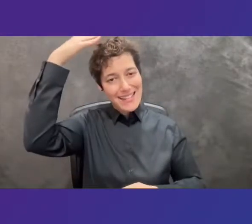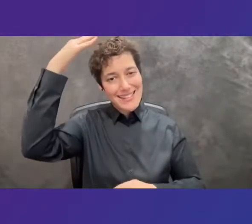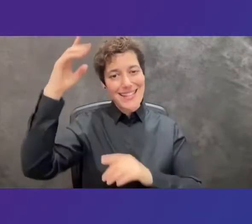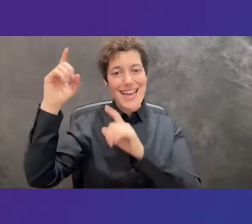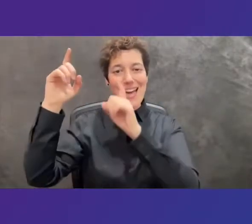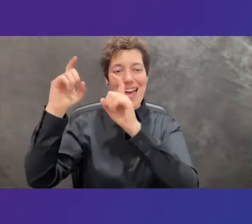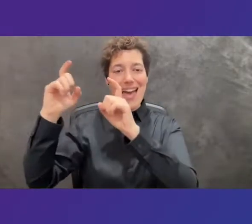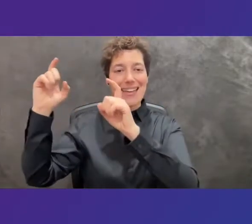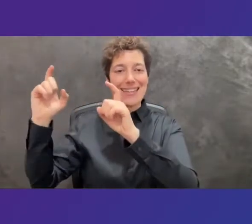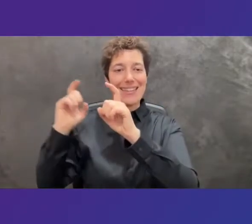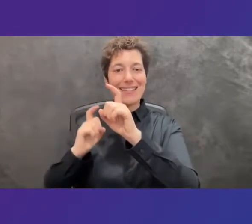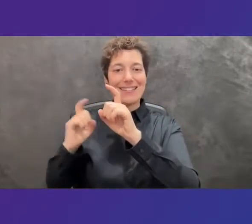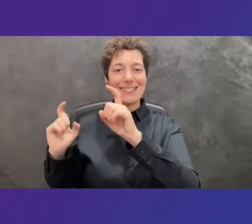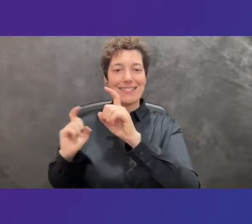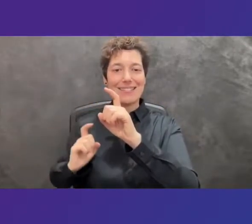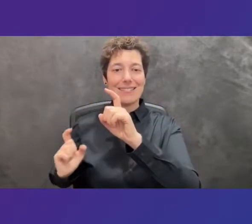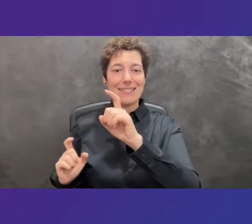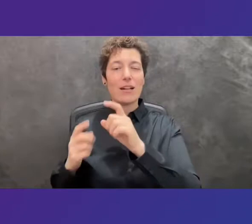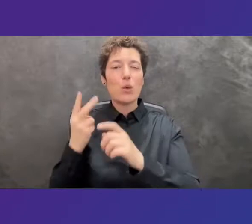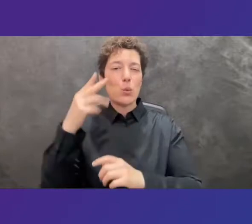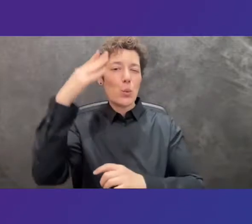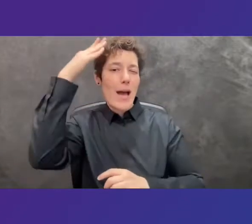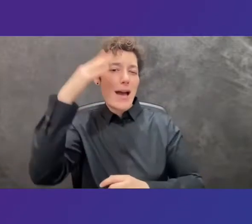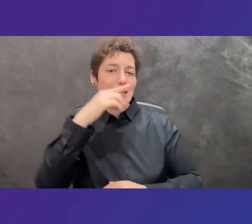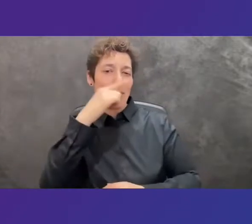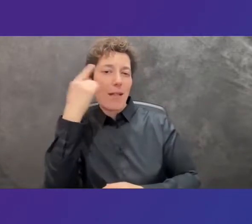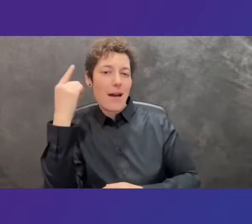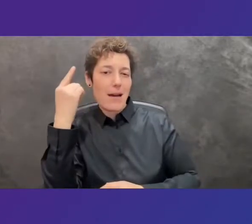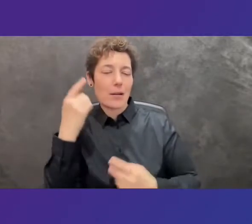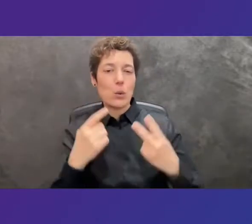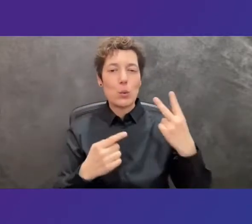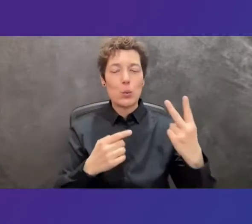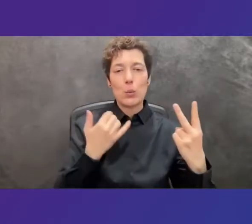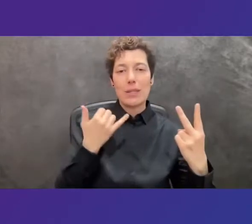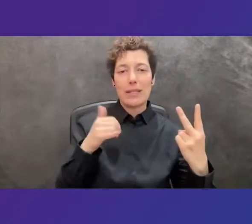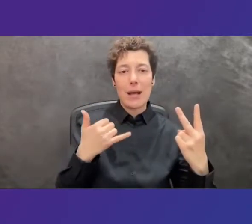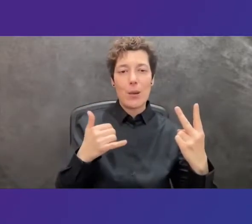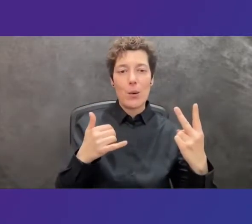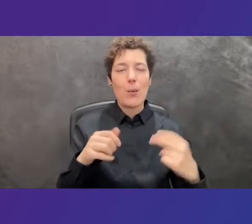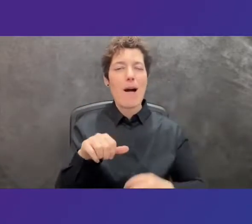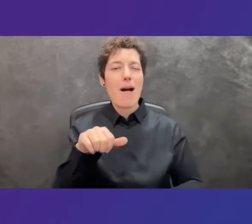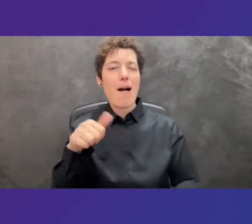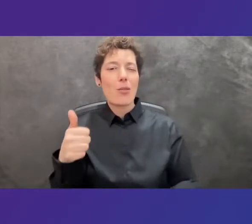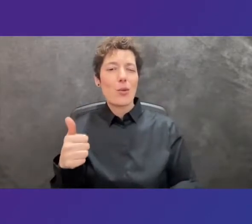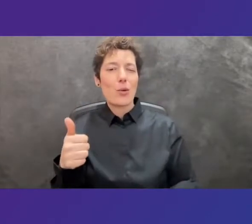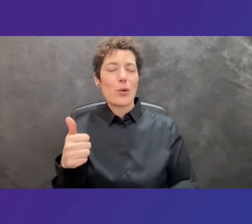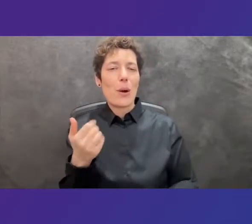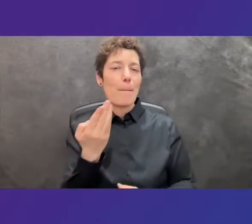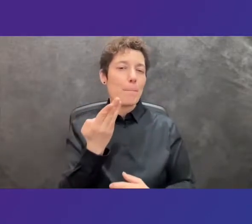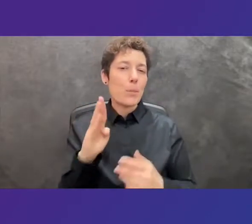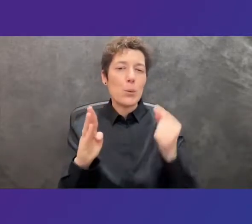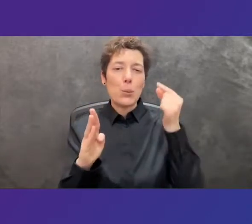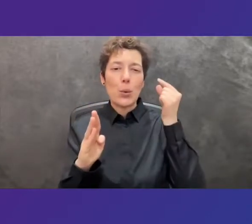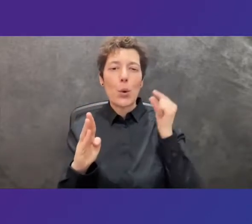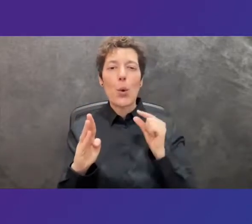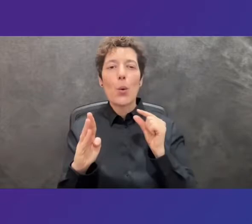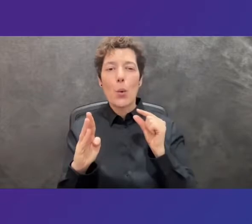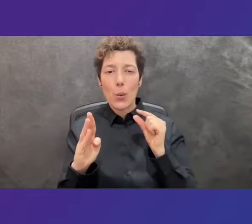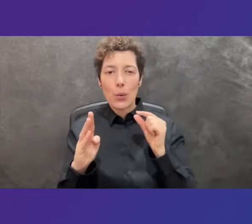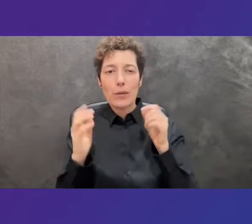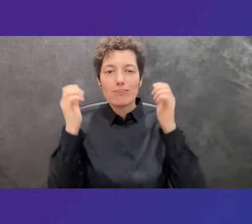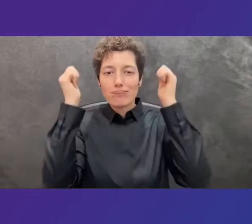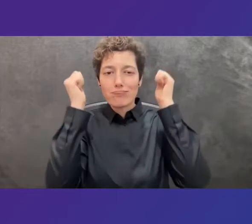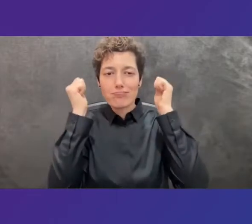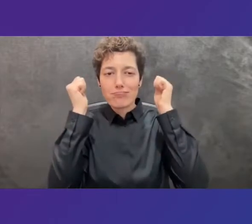Two of the hats are black, two are yellow, and the other one is a blue and gold bucket hat.